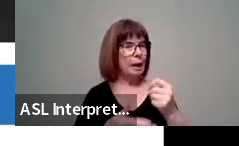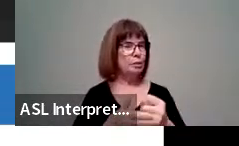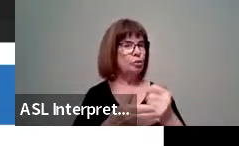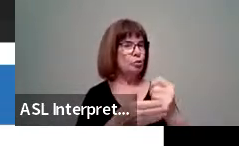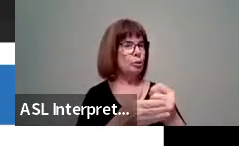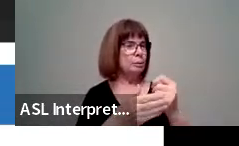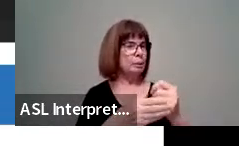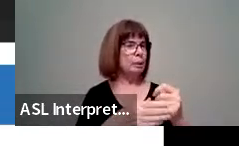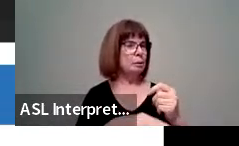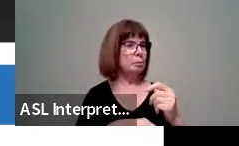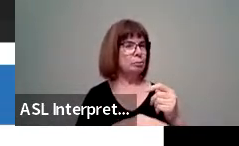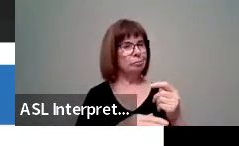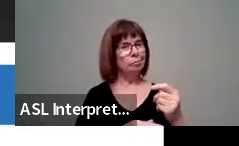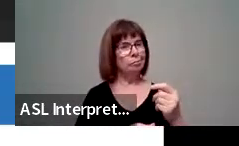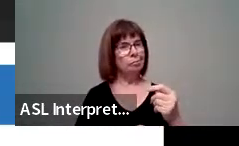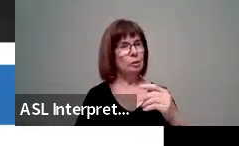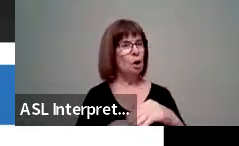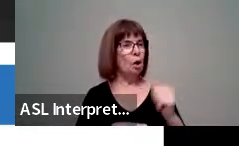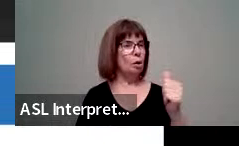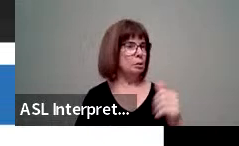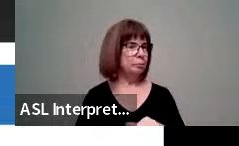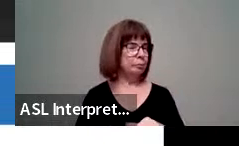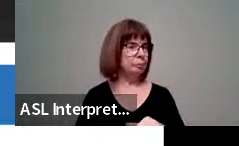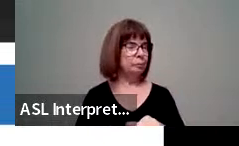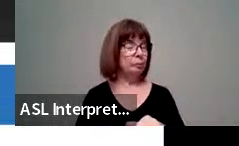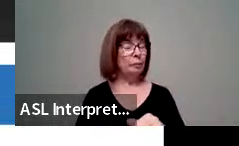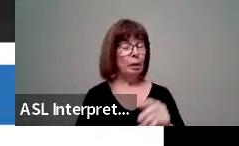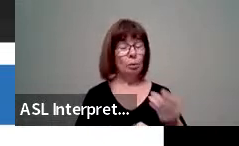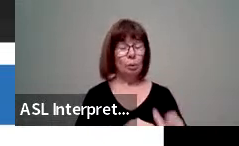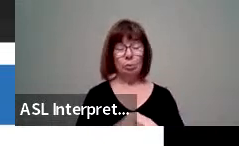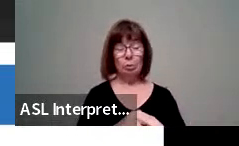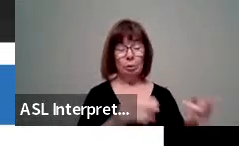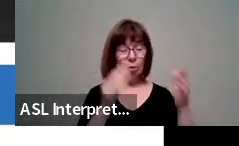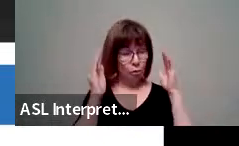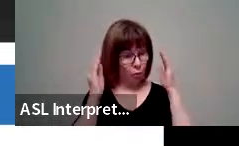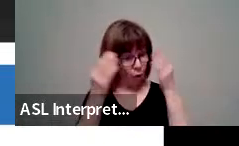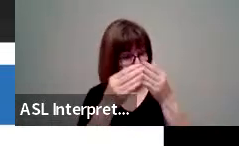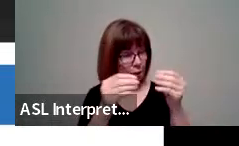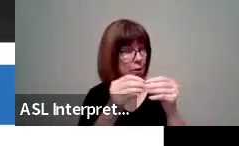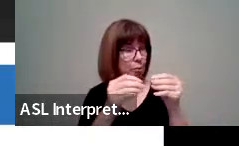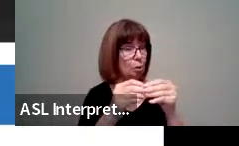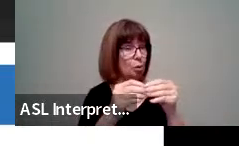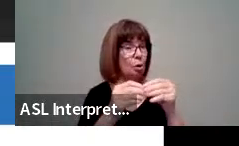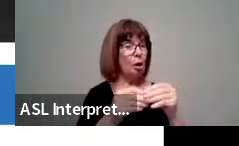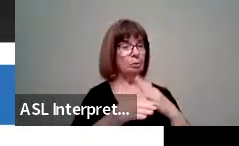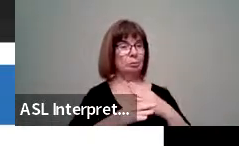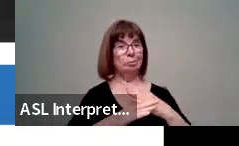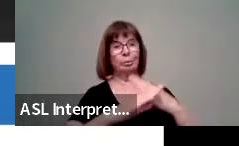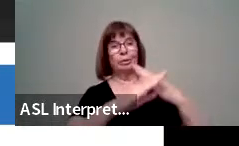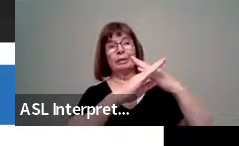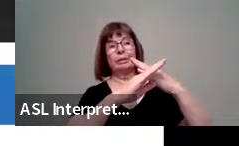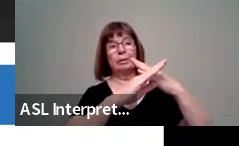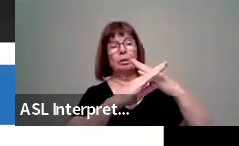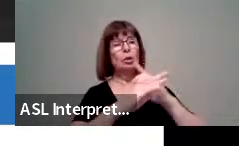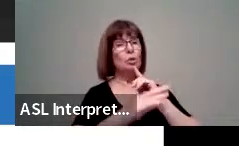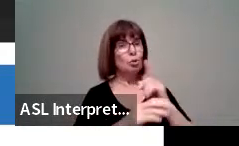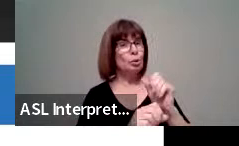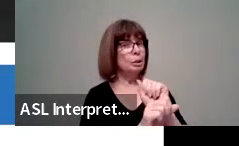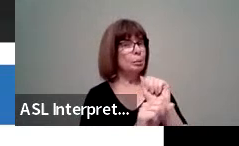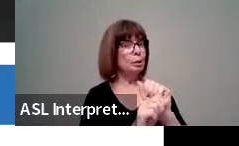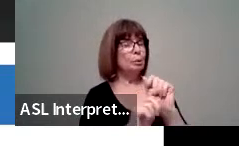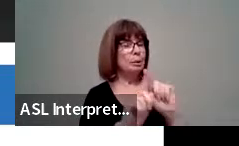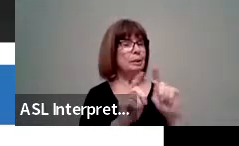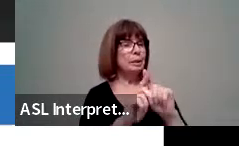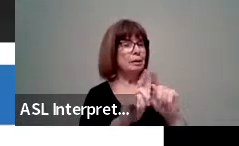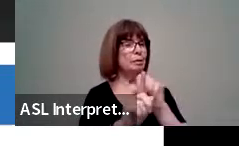calls. We're increasing our focus on infection prevention. So this is really trying to work with different settings that are at